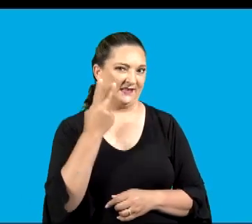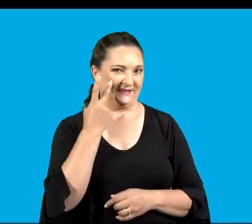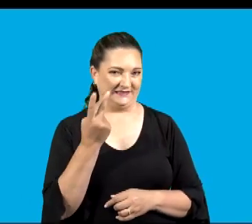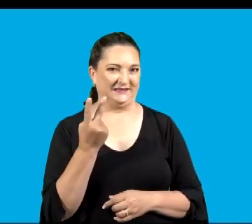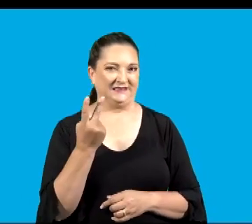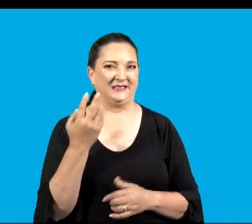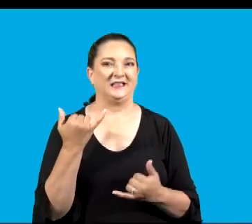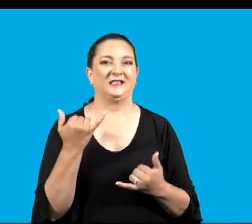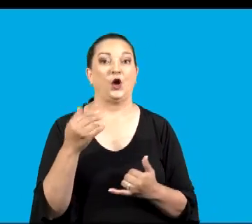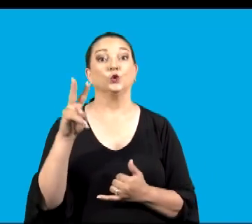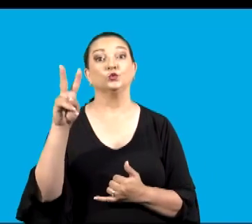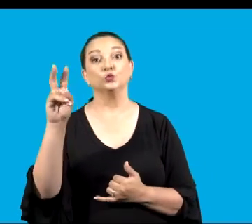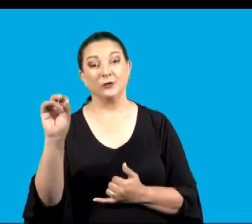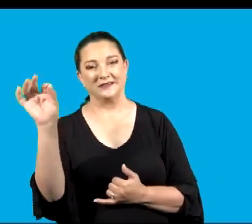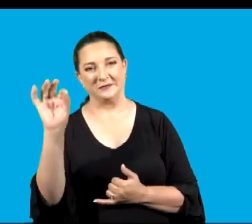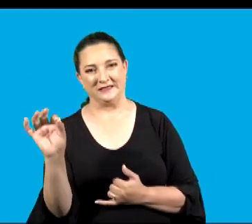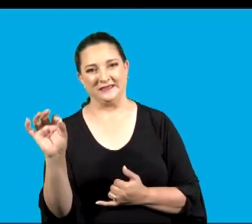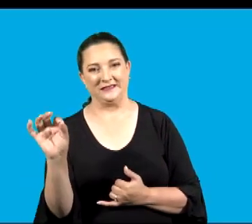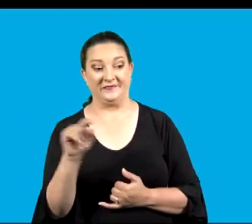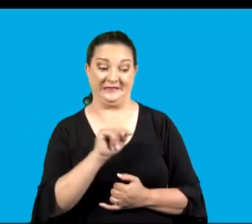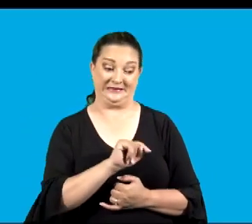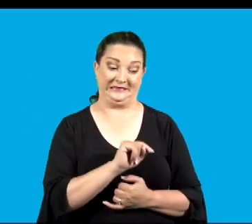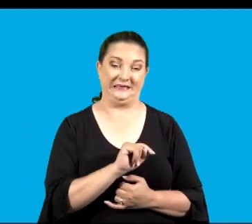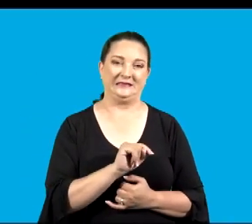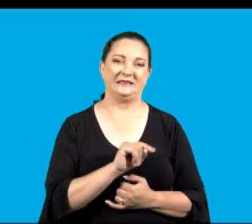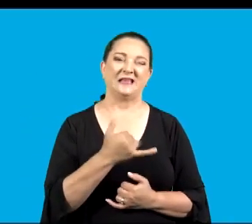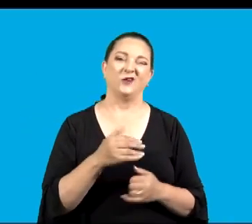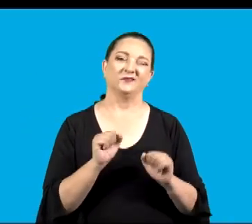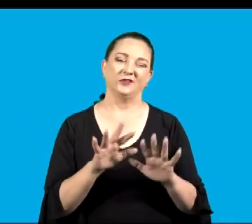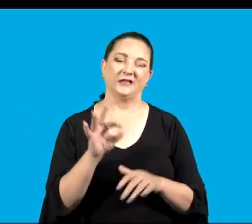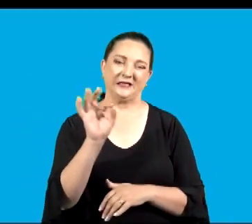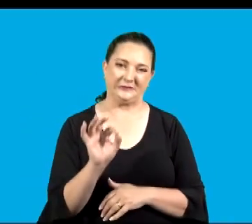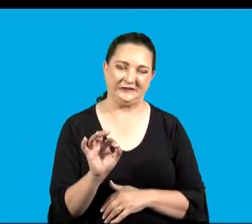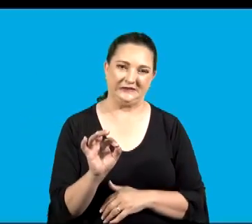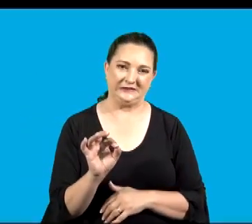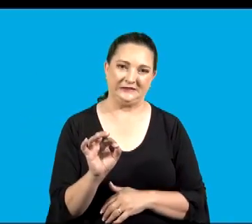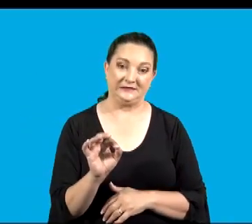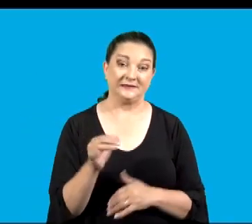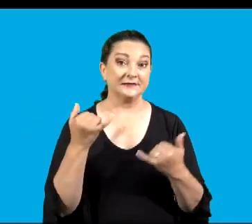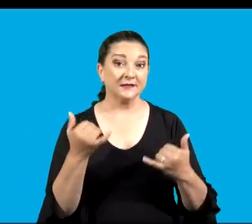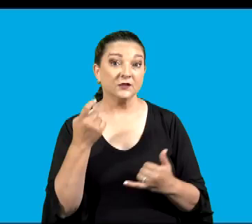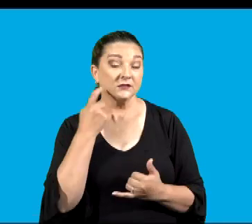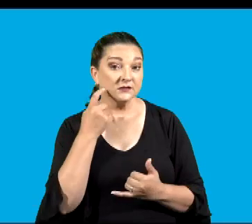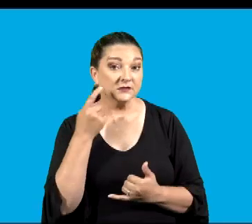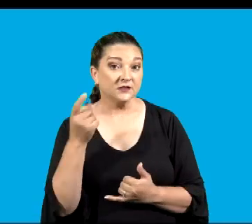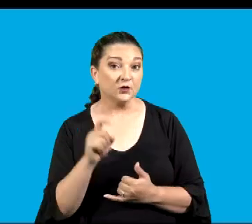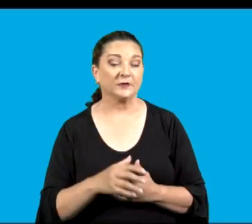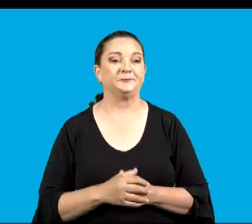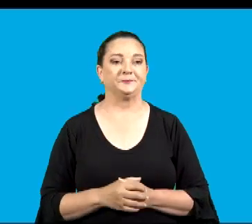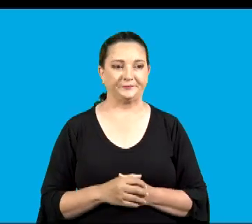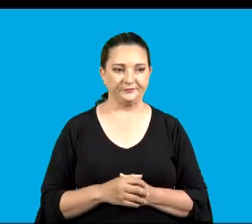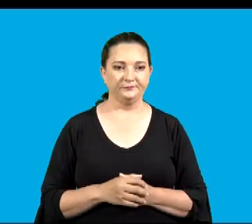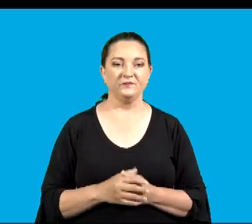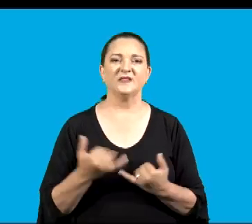that this is equal to the 20%, and this is now equal to the 10%. So to make it easy,